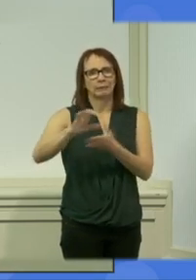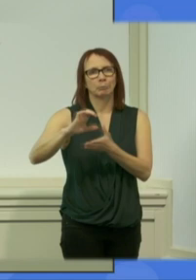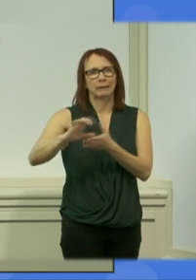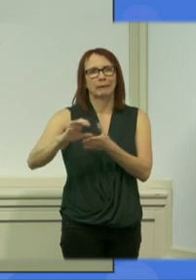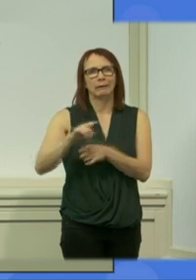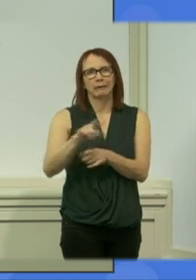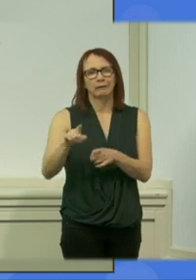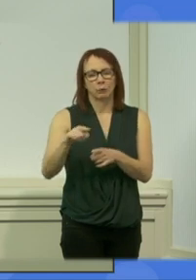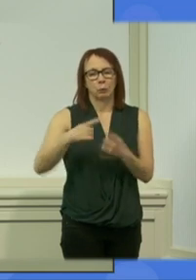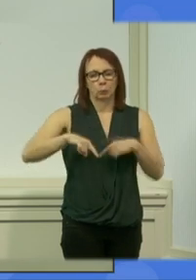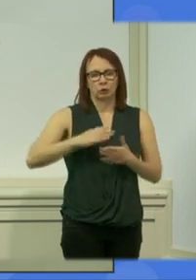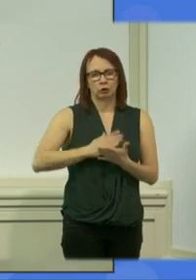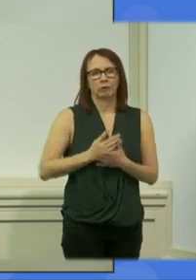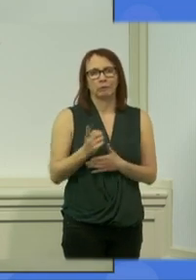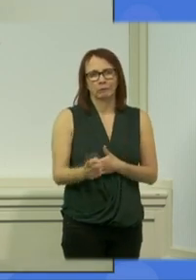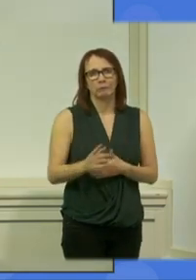the UK as a whole.